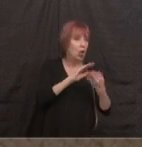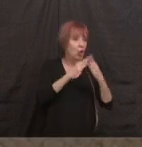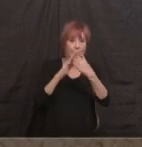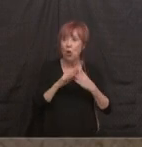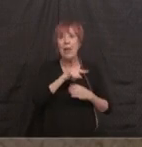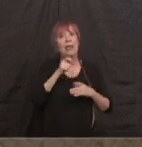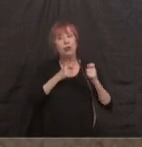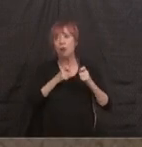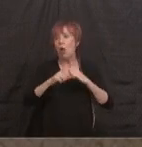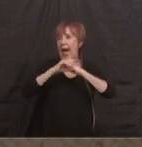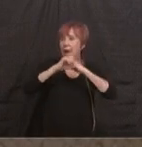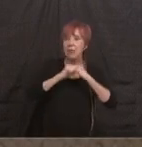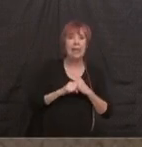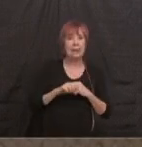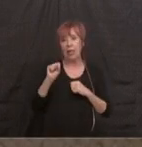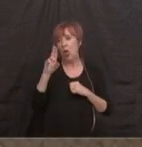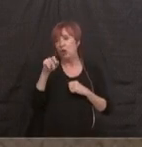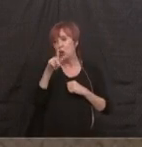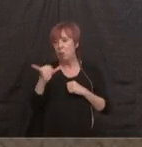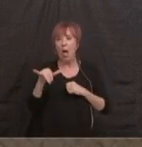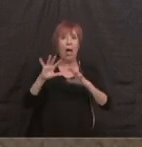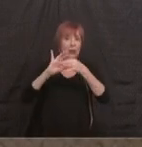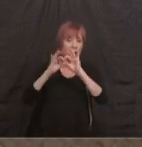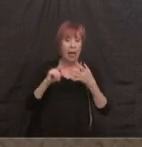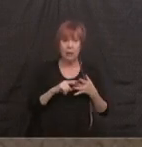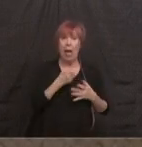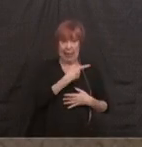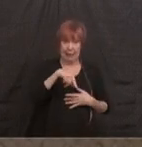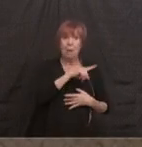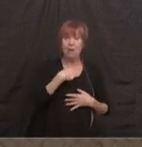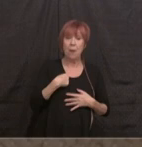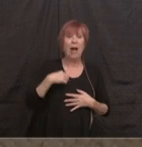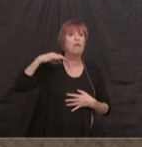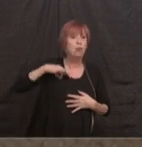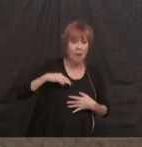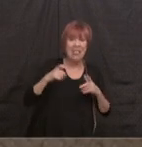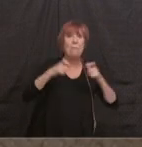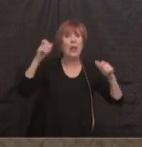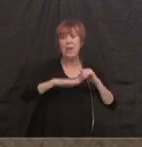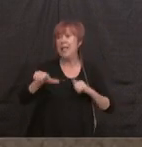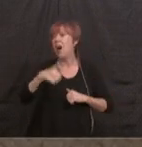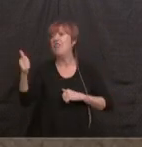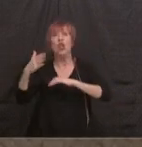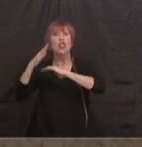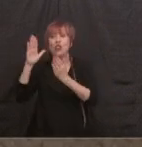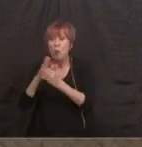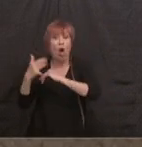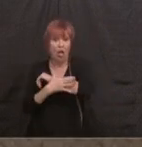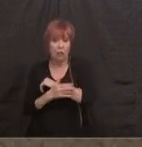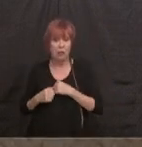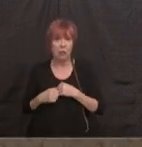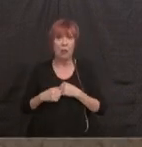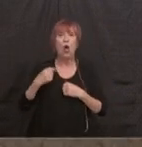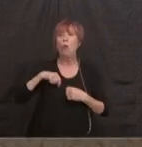advertising. They control supply chains. And some of them have profits that are bigger than the GDP of small countries. So we cannot do this